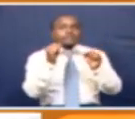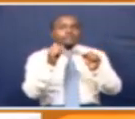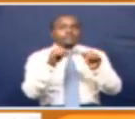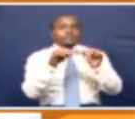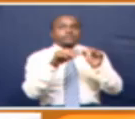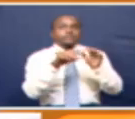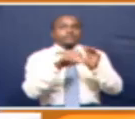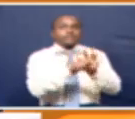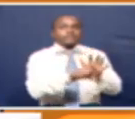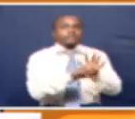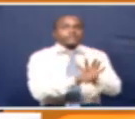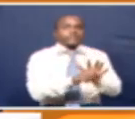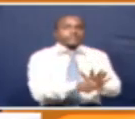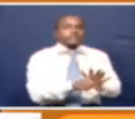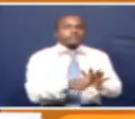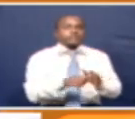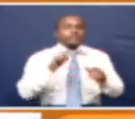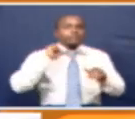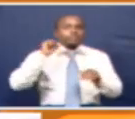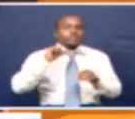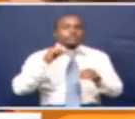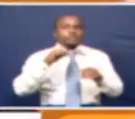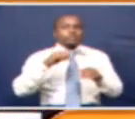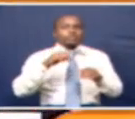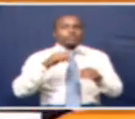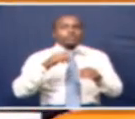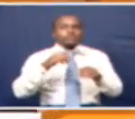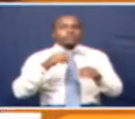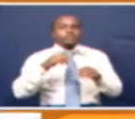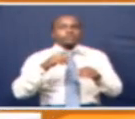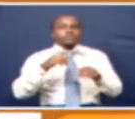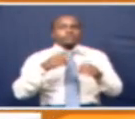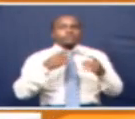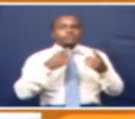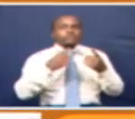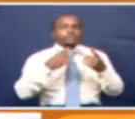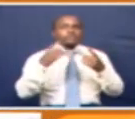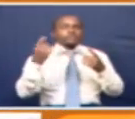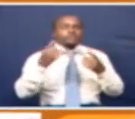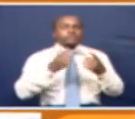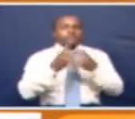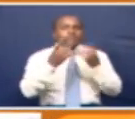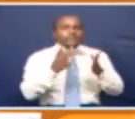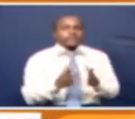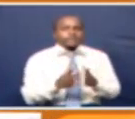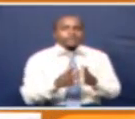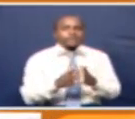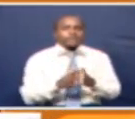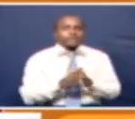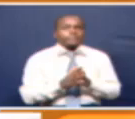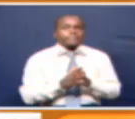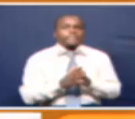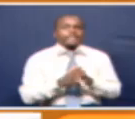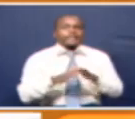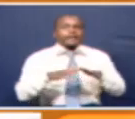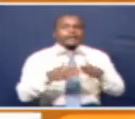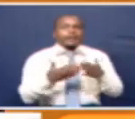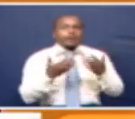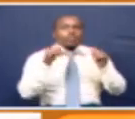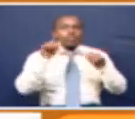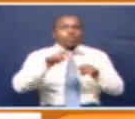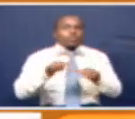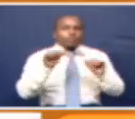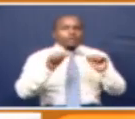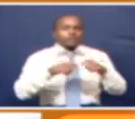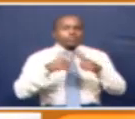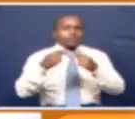intimidating political commentators, people who appear in talk shows to address different issues. How low can we